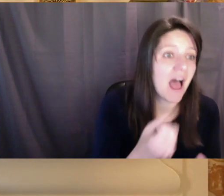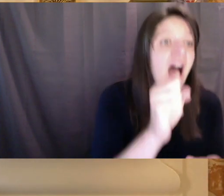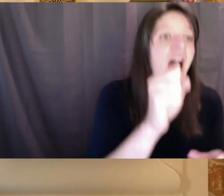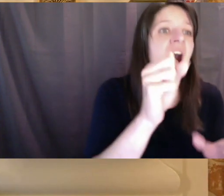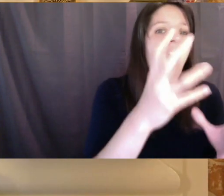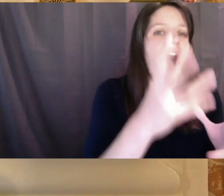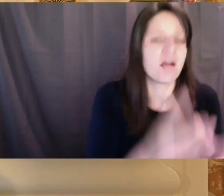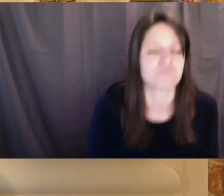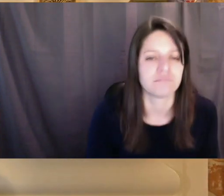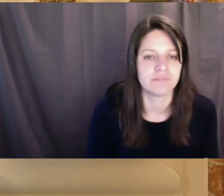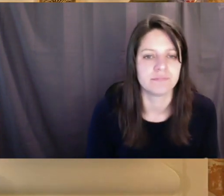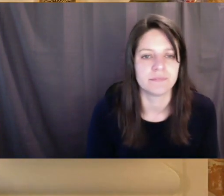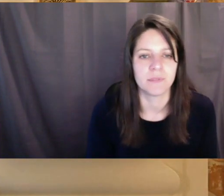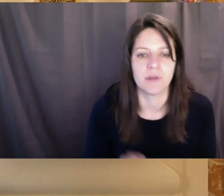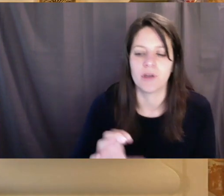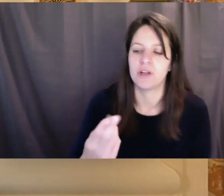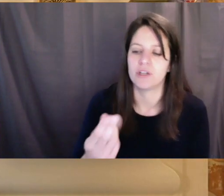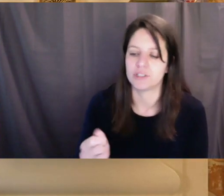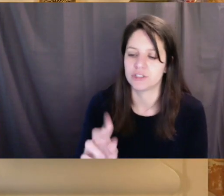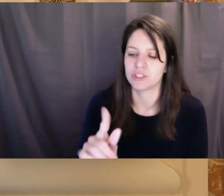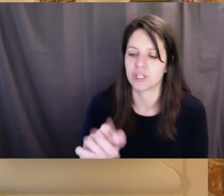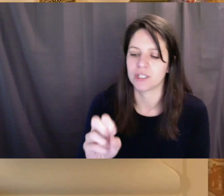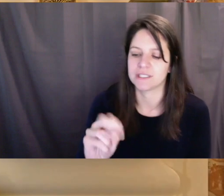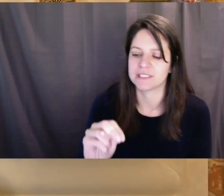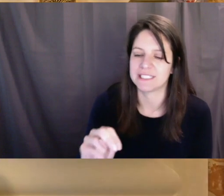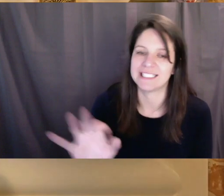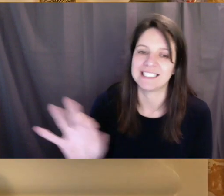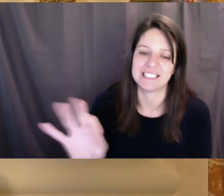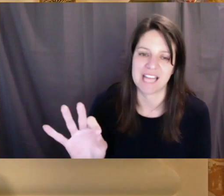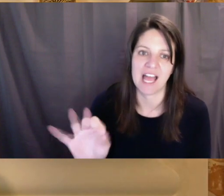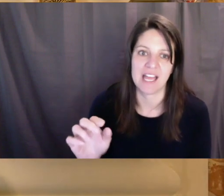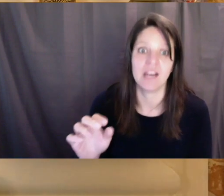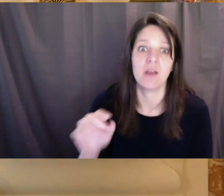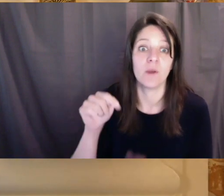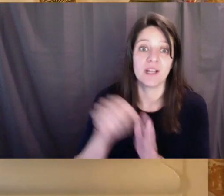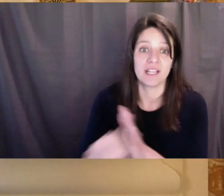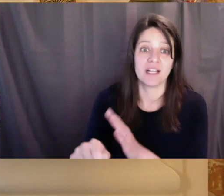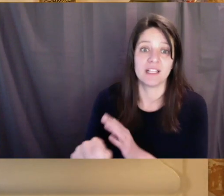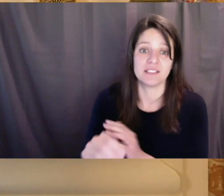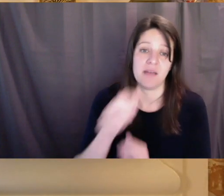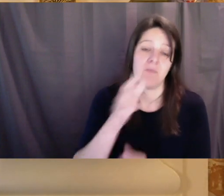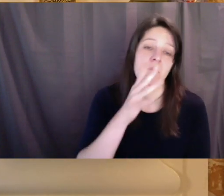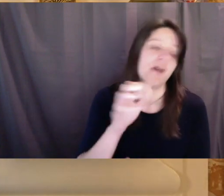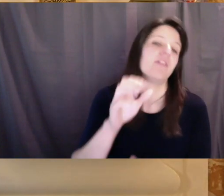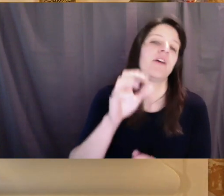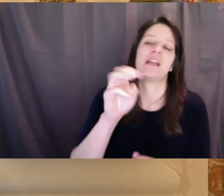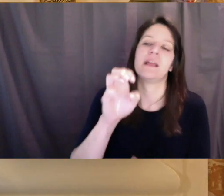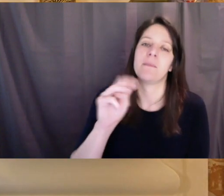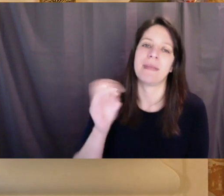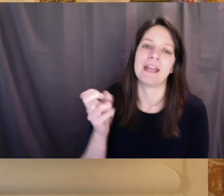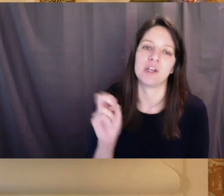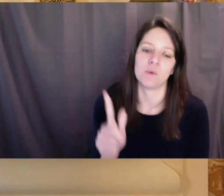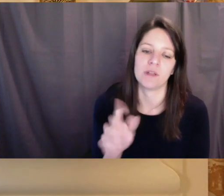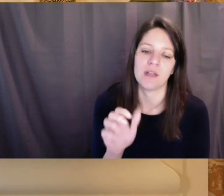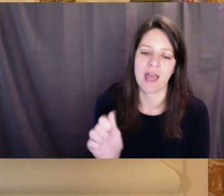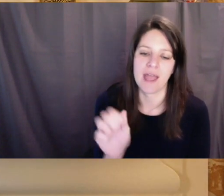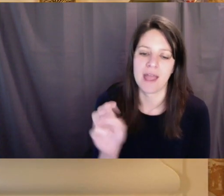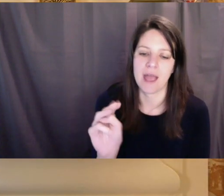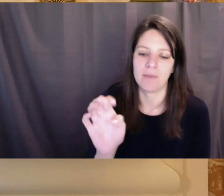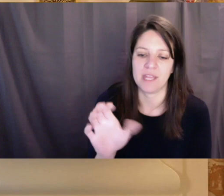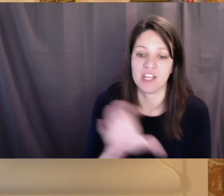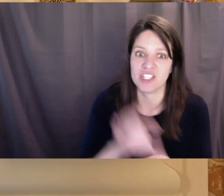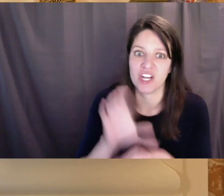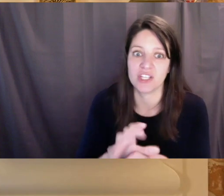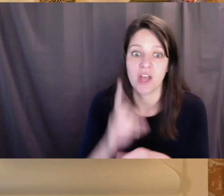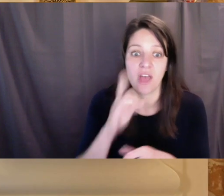Ferguson, but that kairos moment came and went. Or there seemed to be a moment when the Charleston Nine were killed at Mother Emanuel AME Church, but